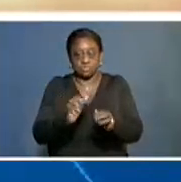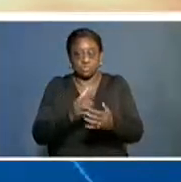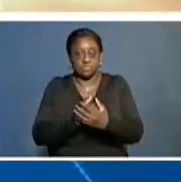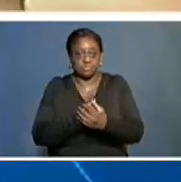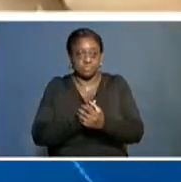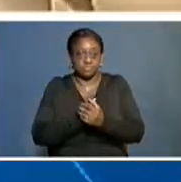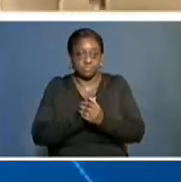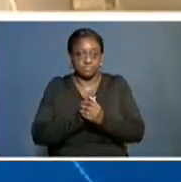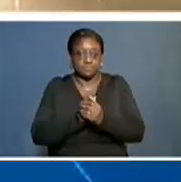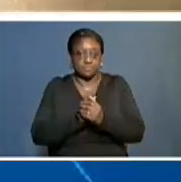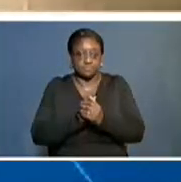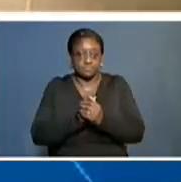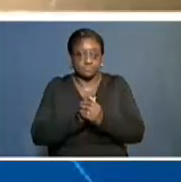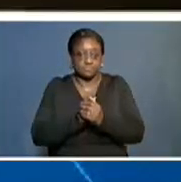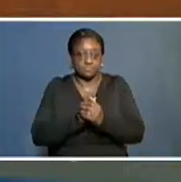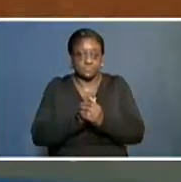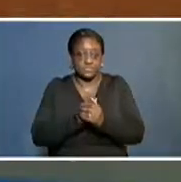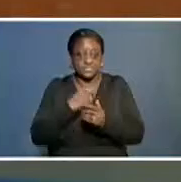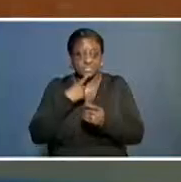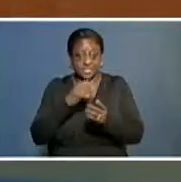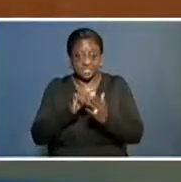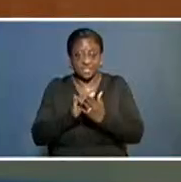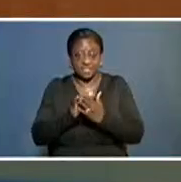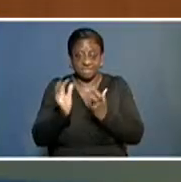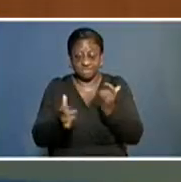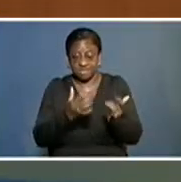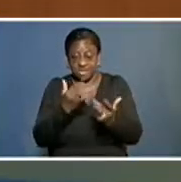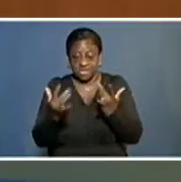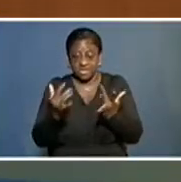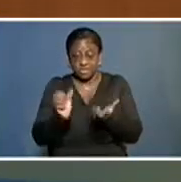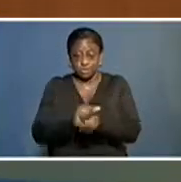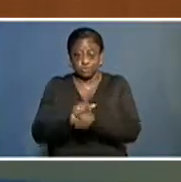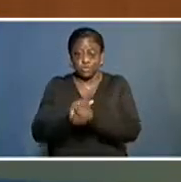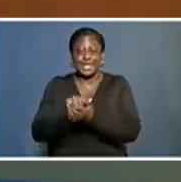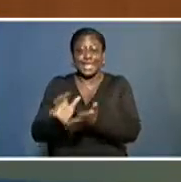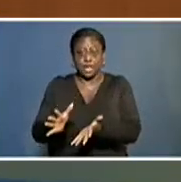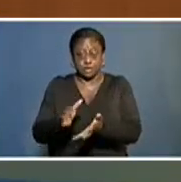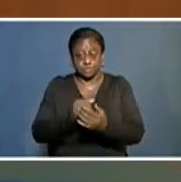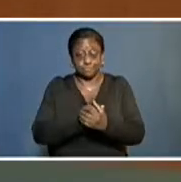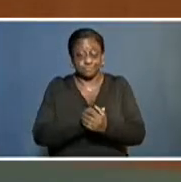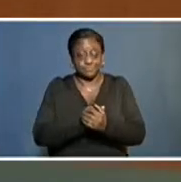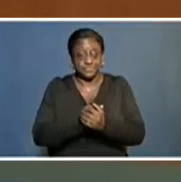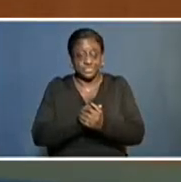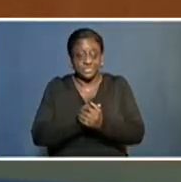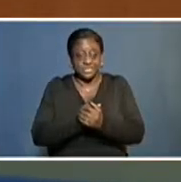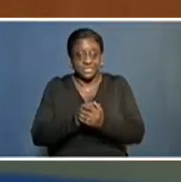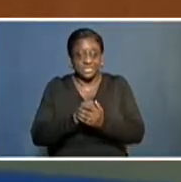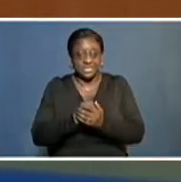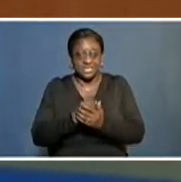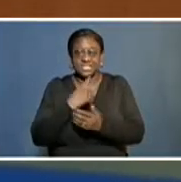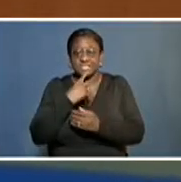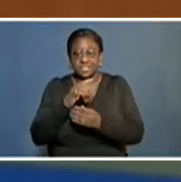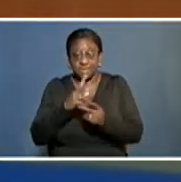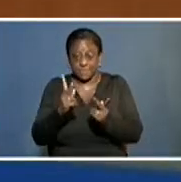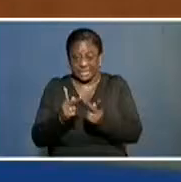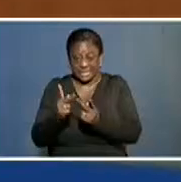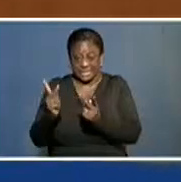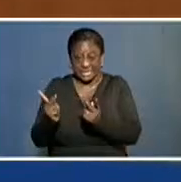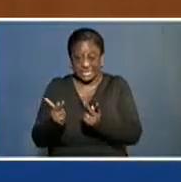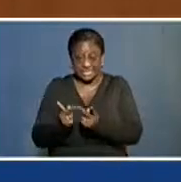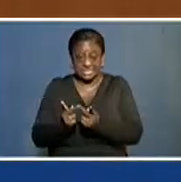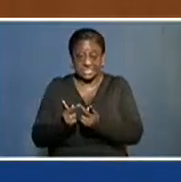The fire was a killer. It was like the place was just